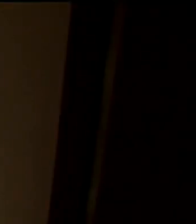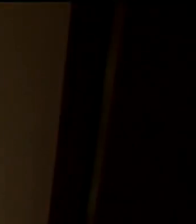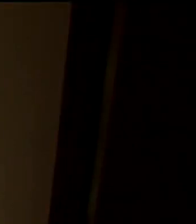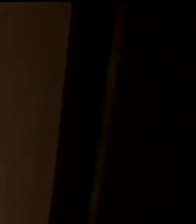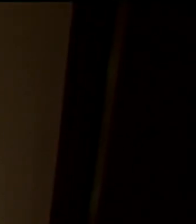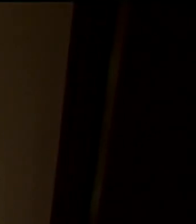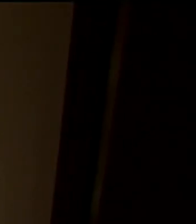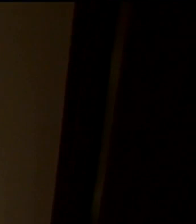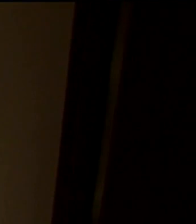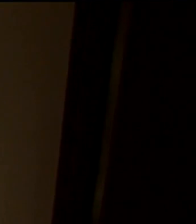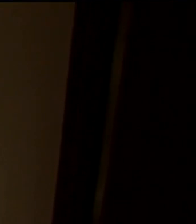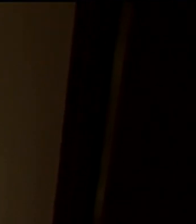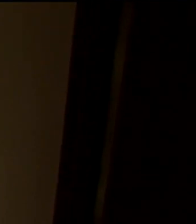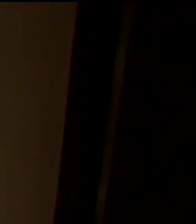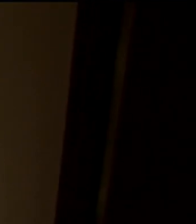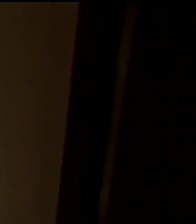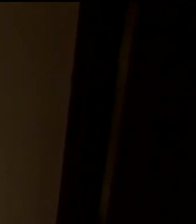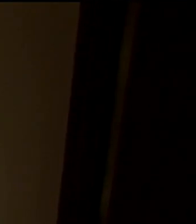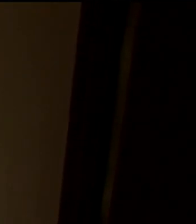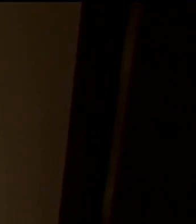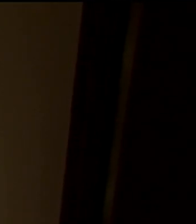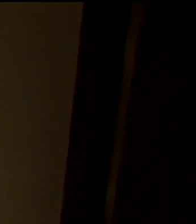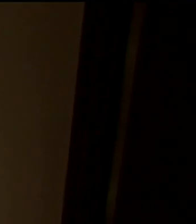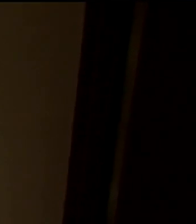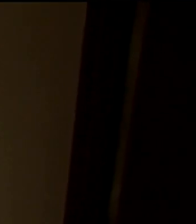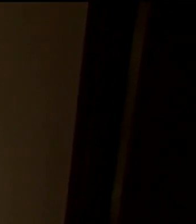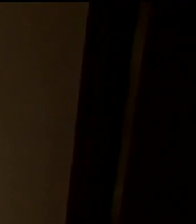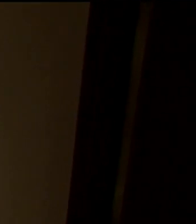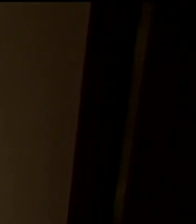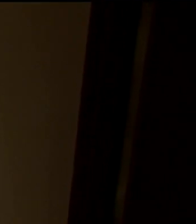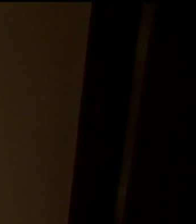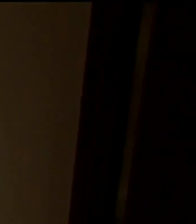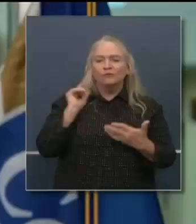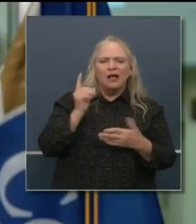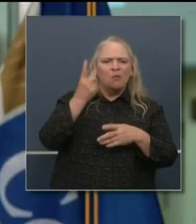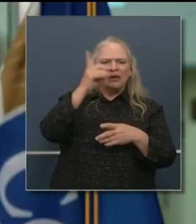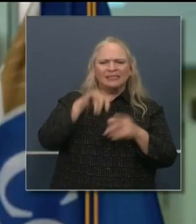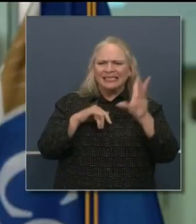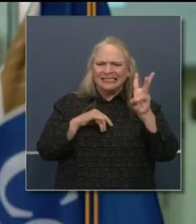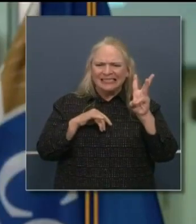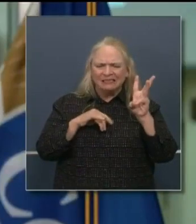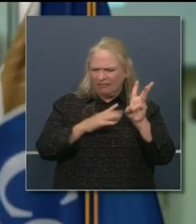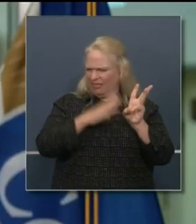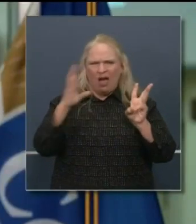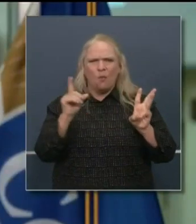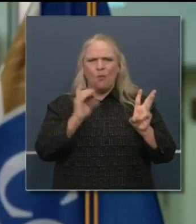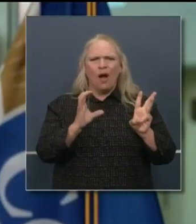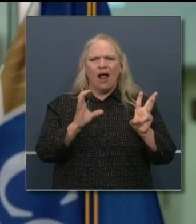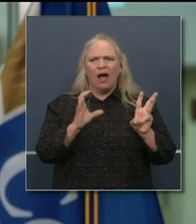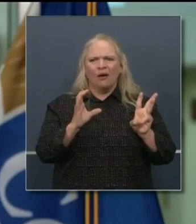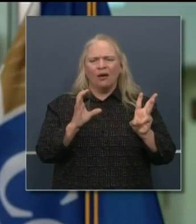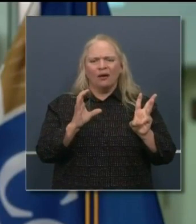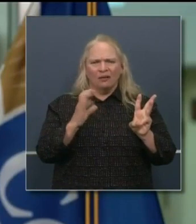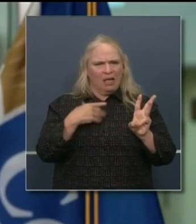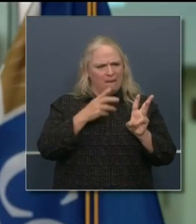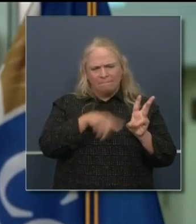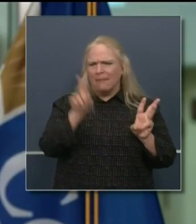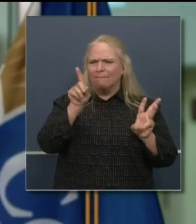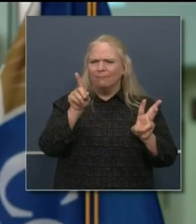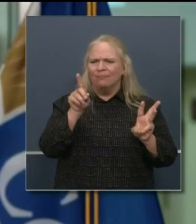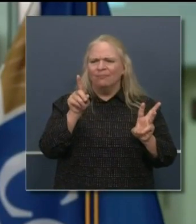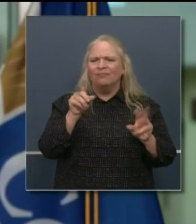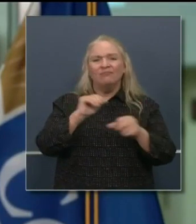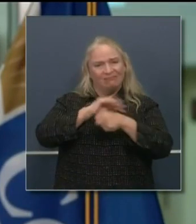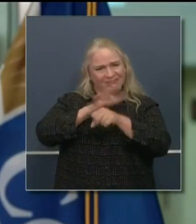availability, 38%. Governor Newsom sounding the alarm just hours ago. This continues to be a deadly